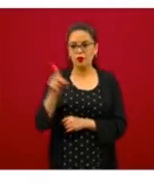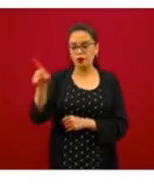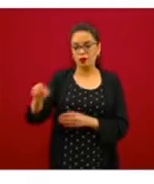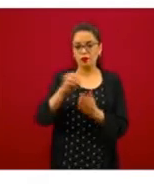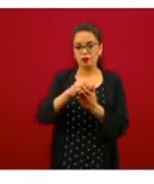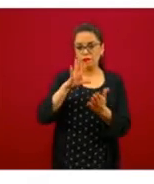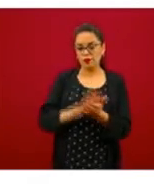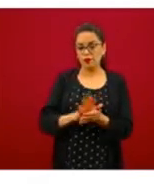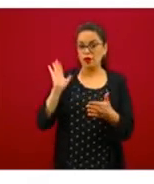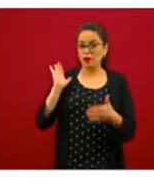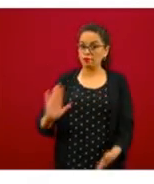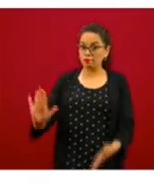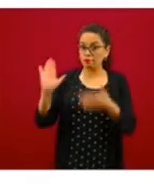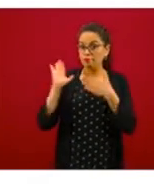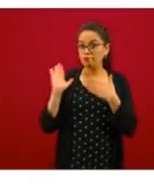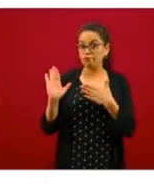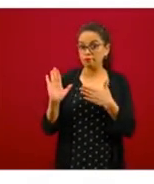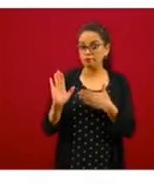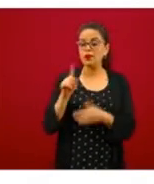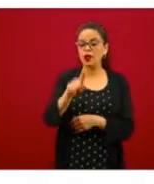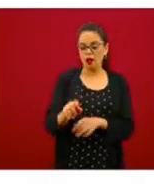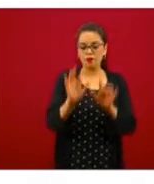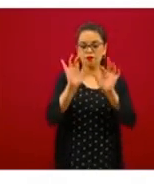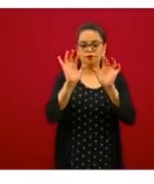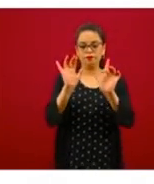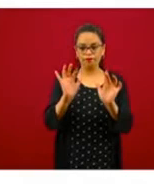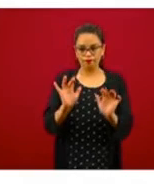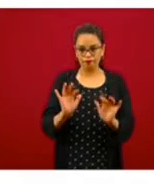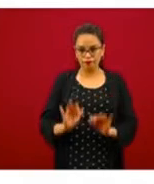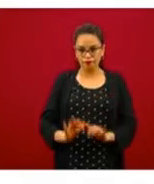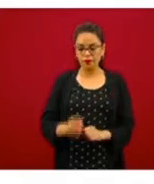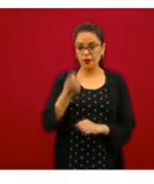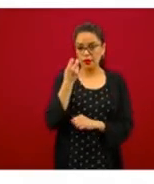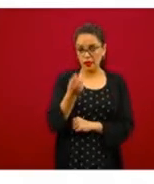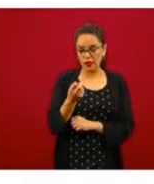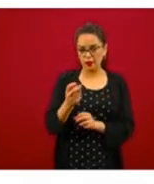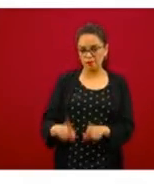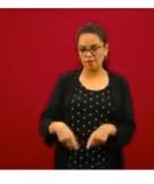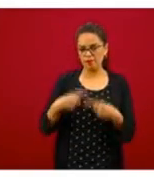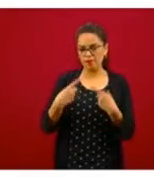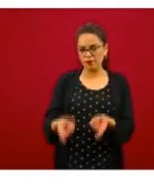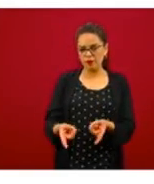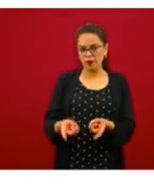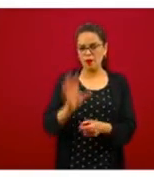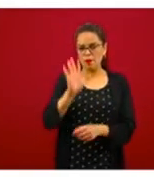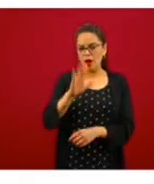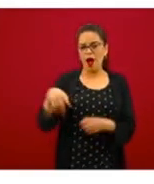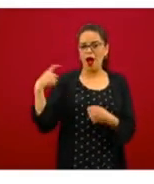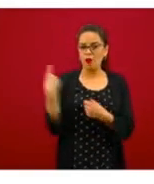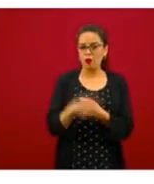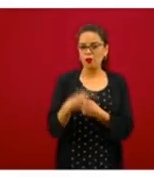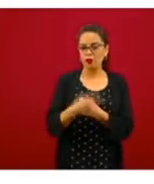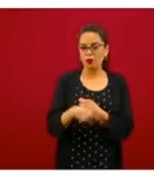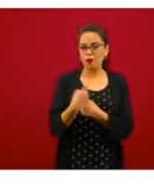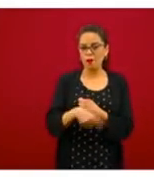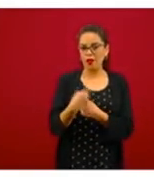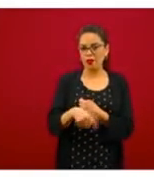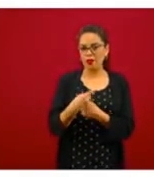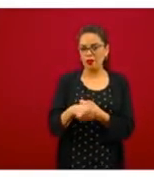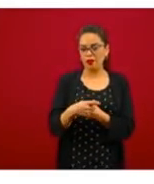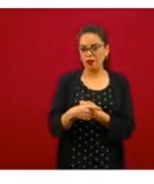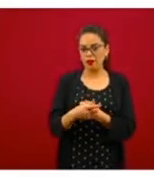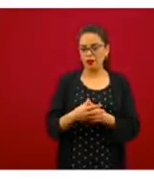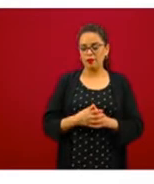wait for verdad, the se llena Social y a Security partir de eso se validation. les They'll da, just fill the digamos que questionnaire de manera and they will automática, automatically ya no receive hay una